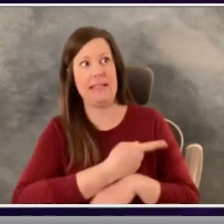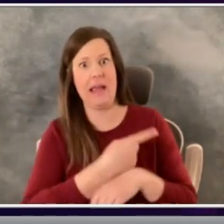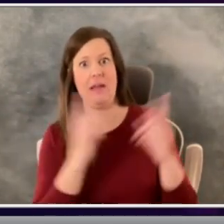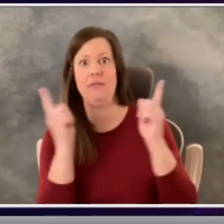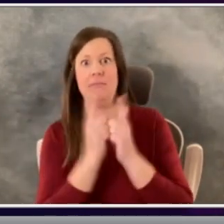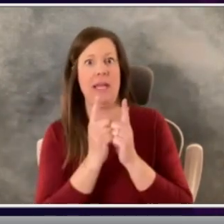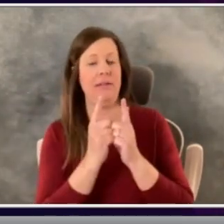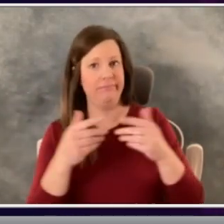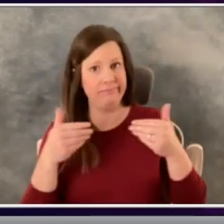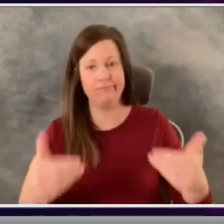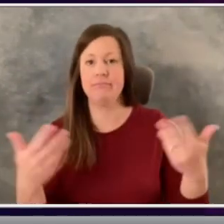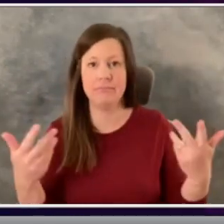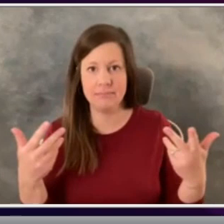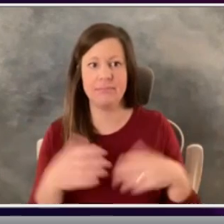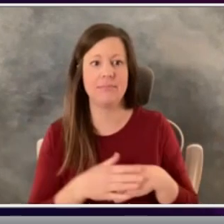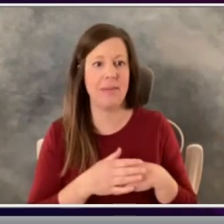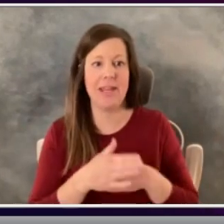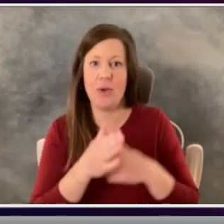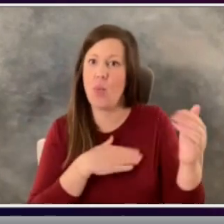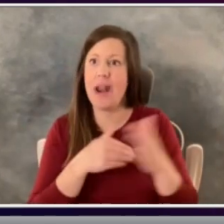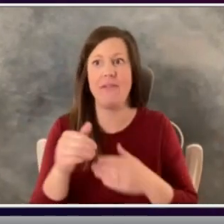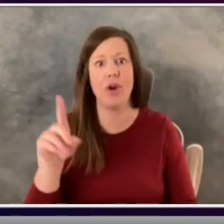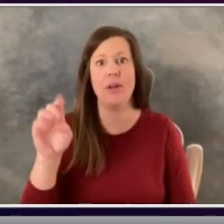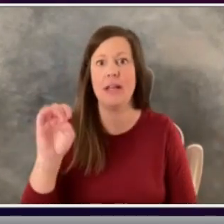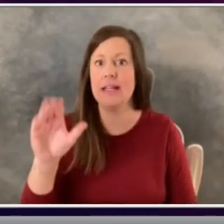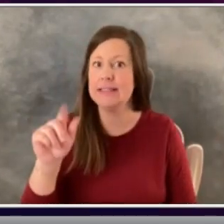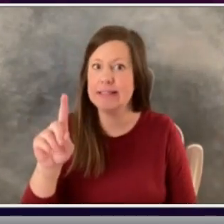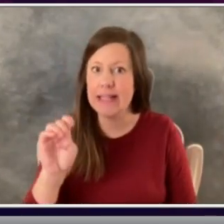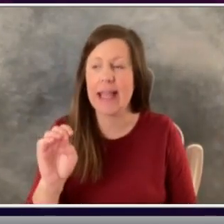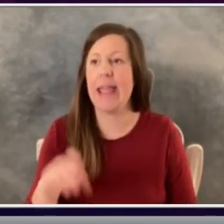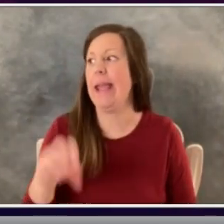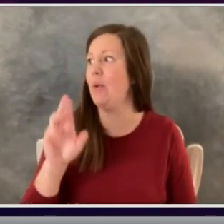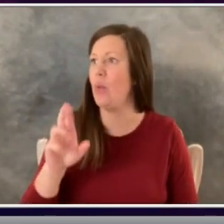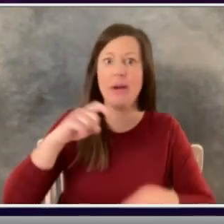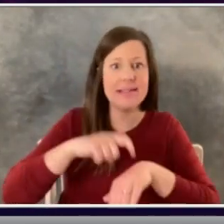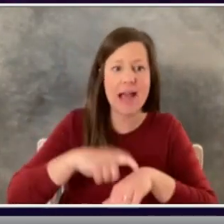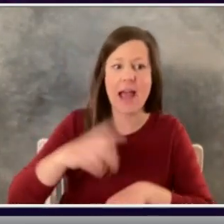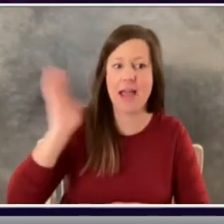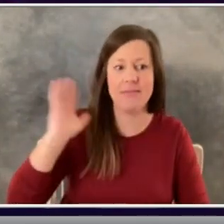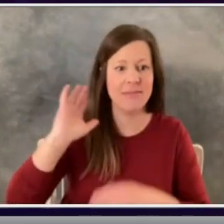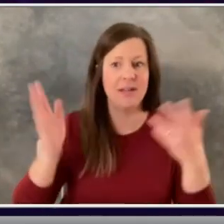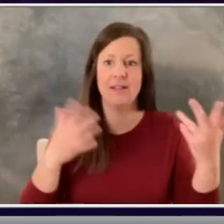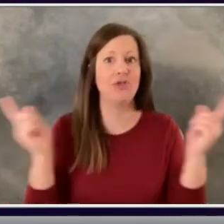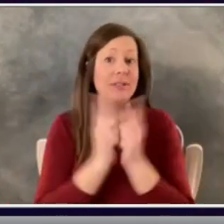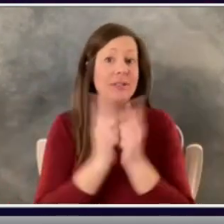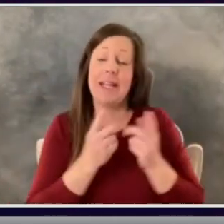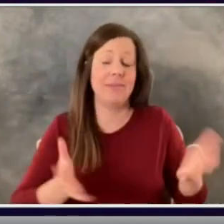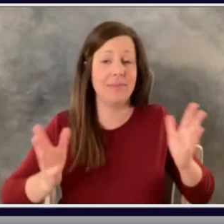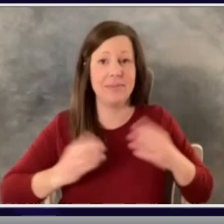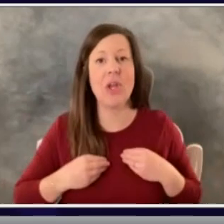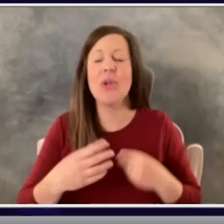meet him, whatever decade he's in, whatever time period he's in. You say, Carlos, that your dad is still teaching you